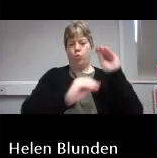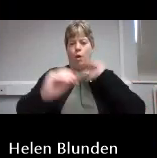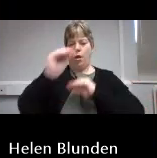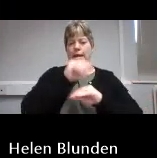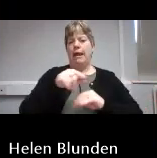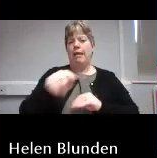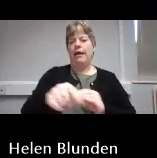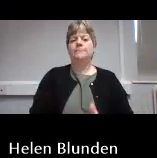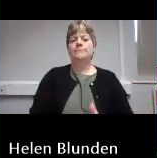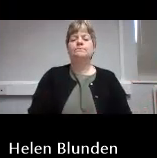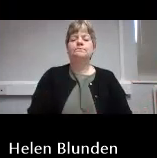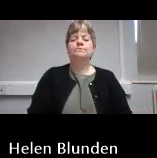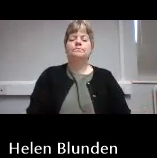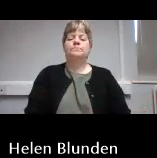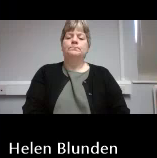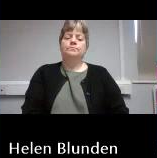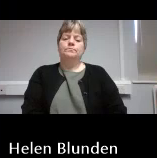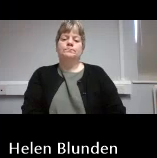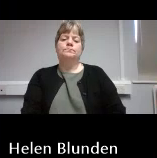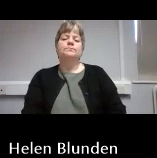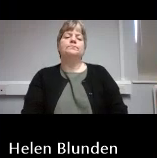young people's mental health